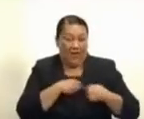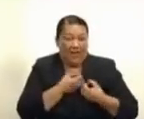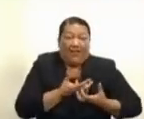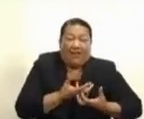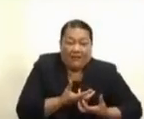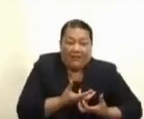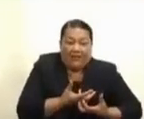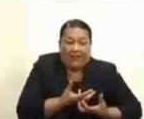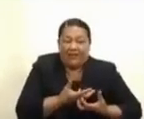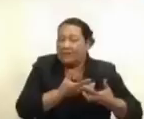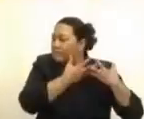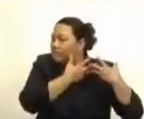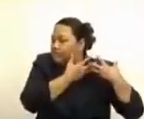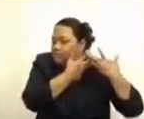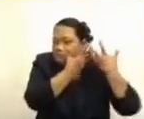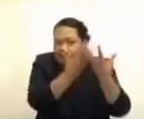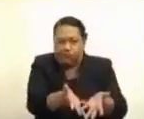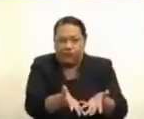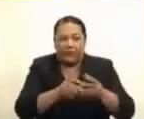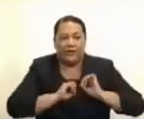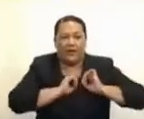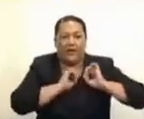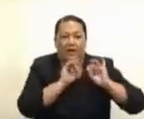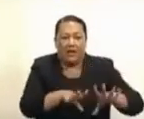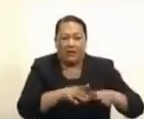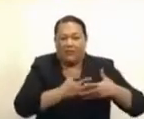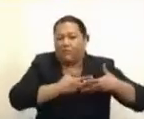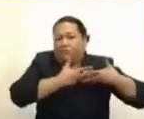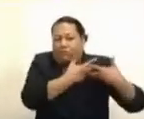You are released from hatred. You're released from your anger.